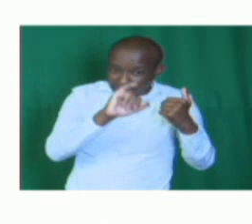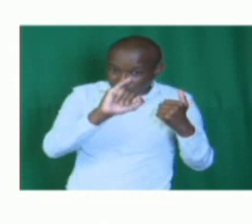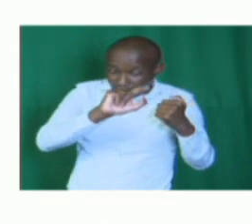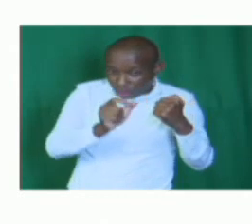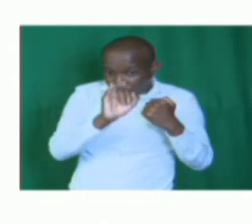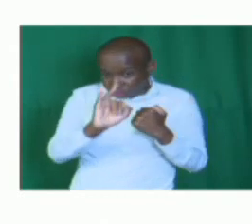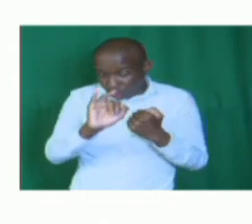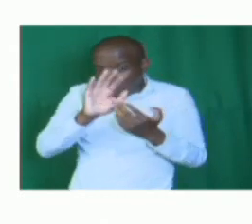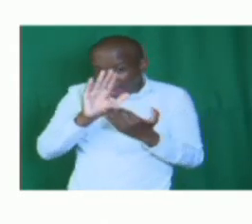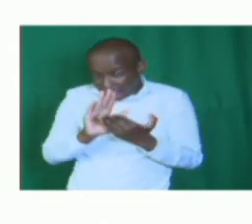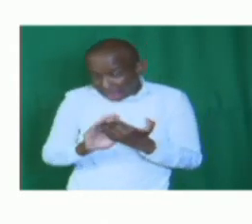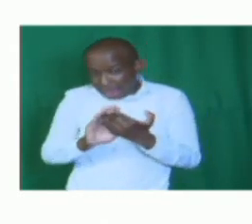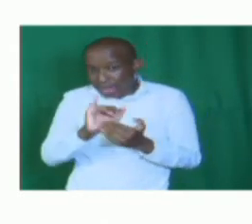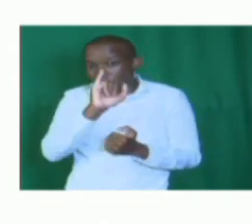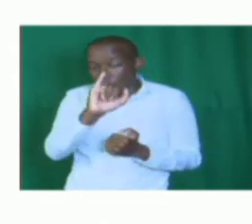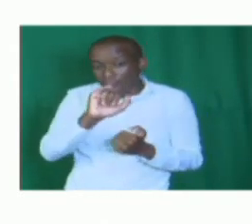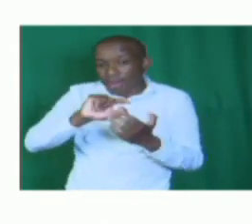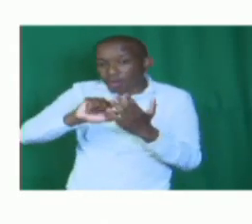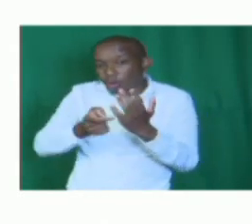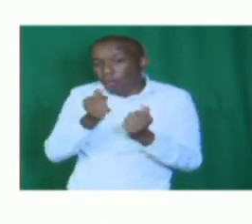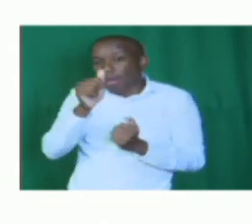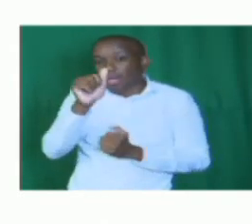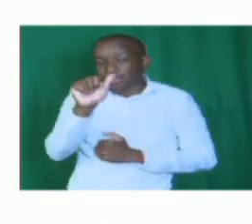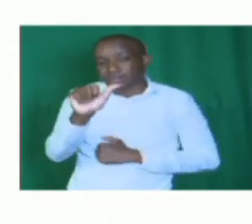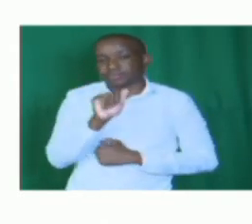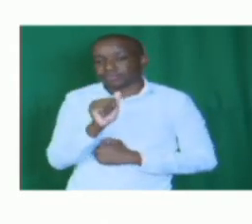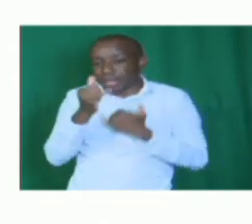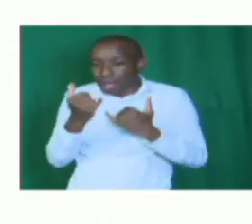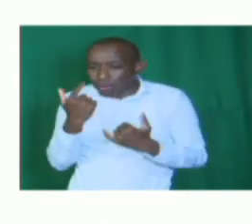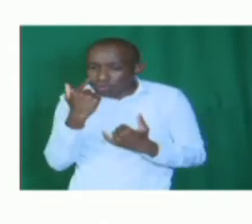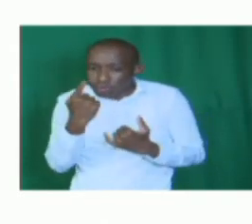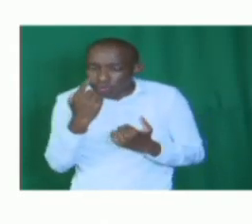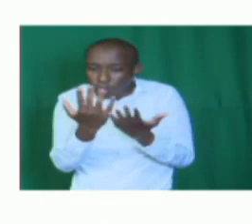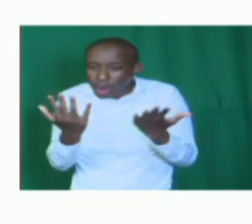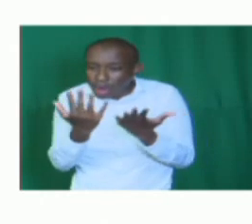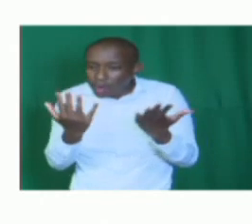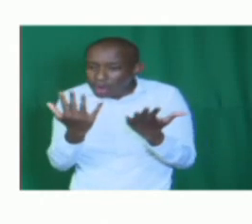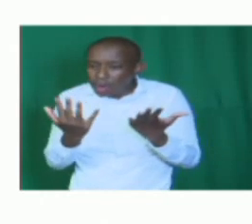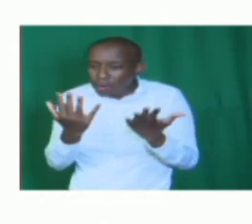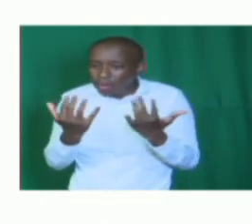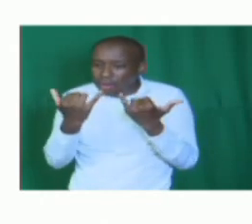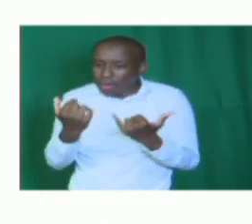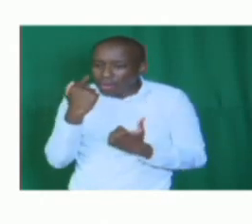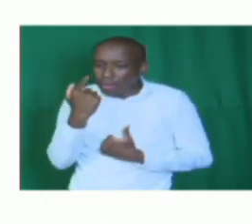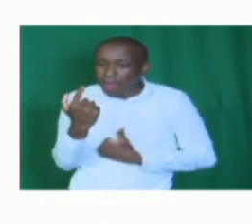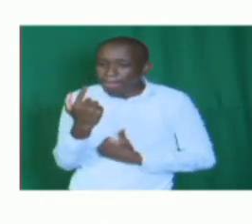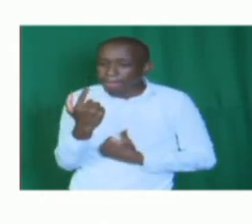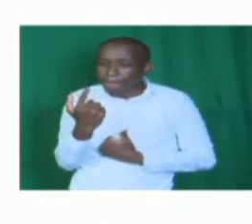-1,2 and 1,6. Let us show where they are on the line. So we are going to take